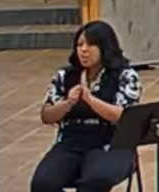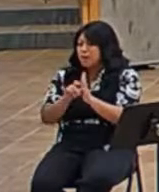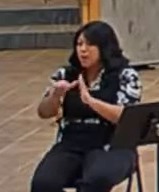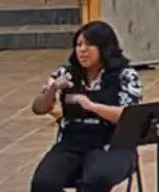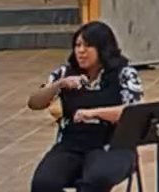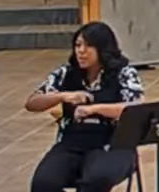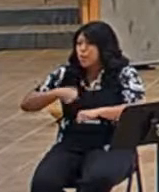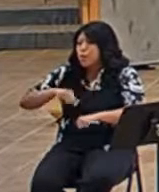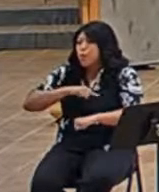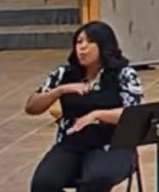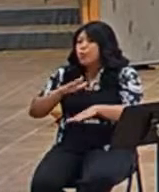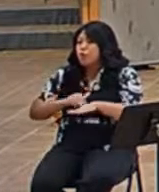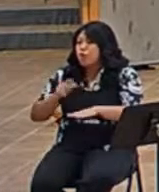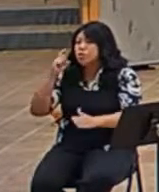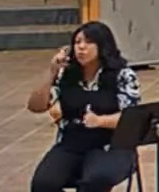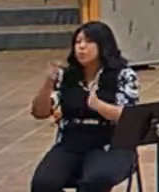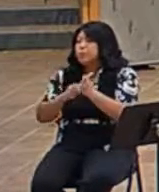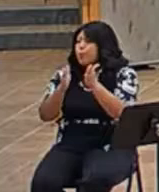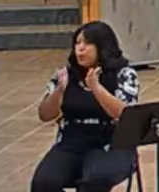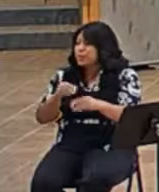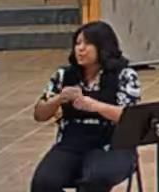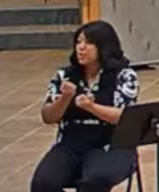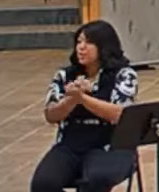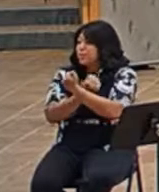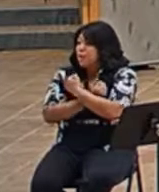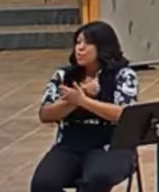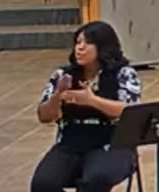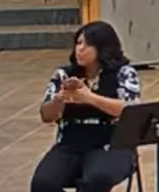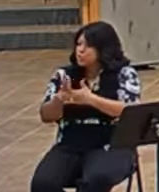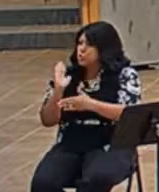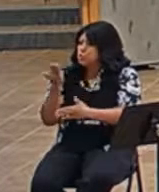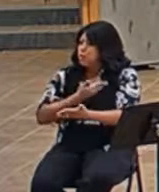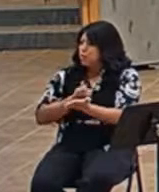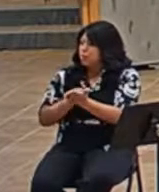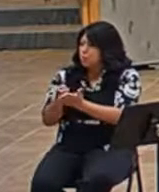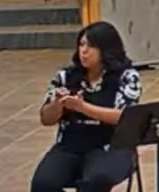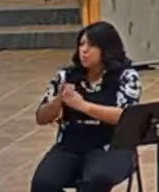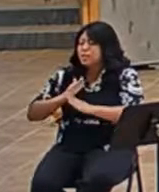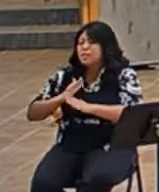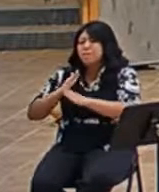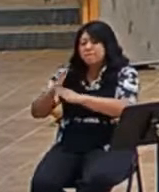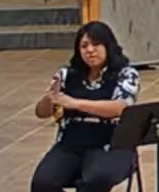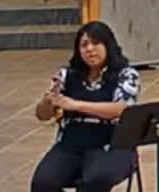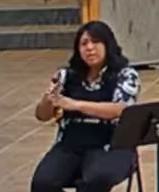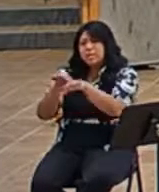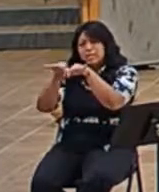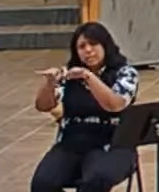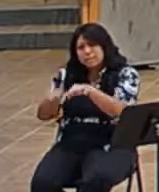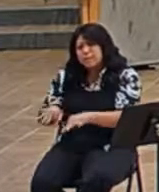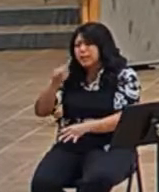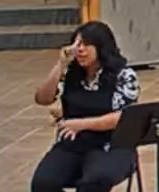be witnesses in love, to share our truth, defend the faith.